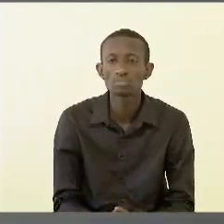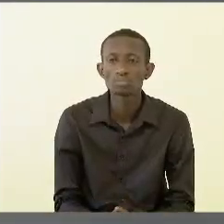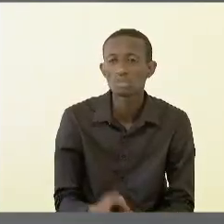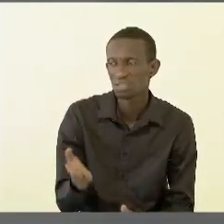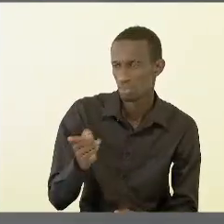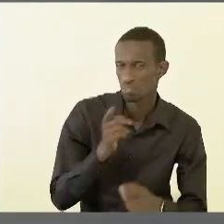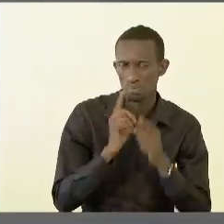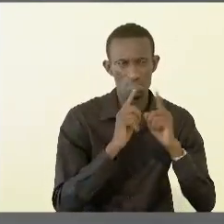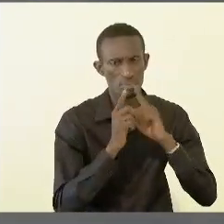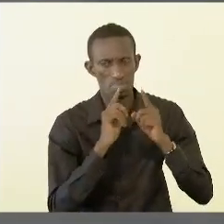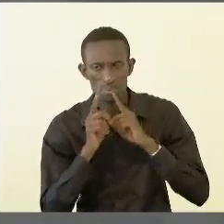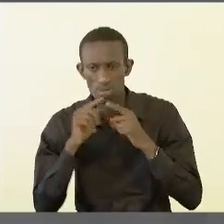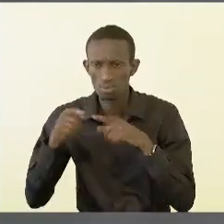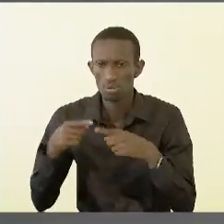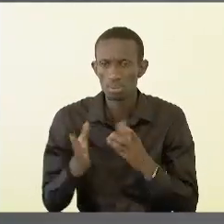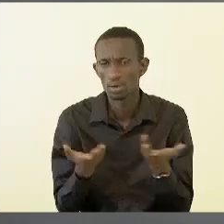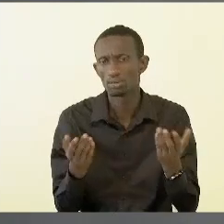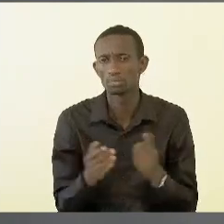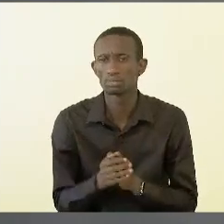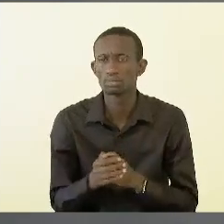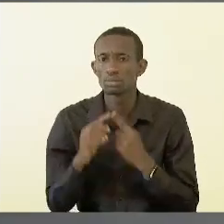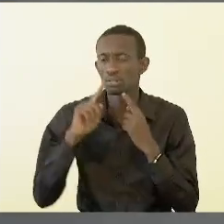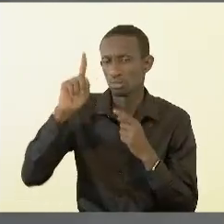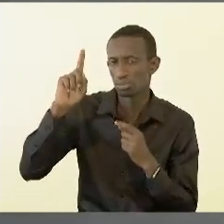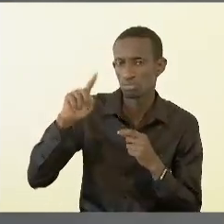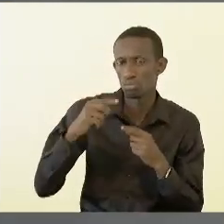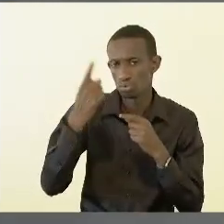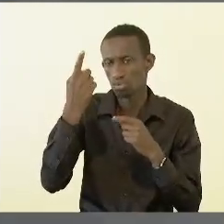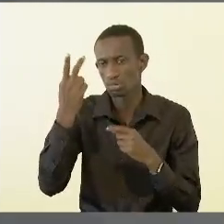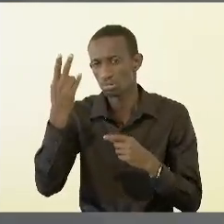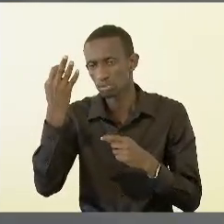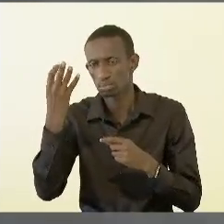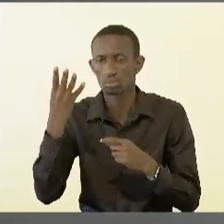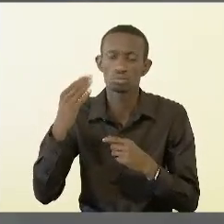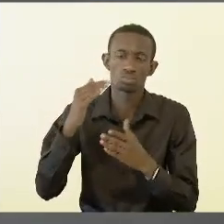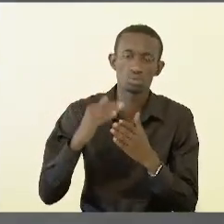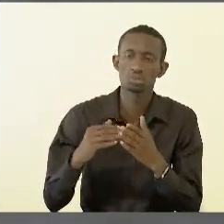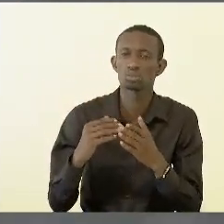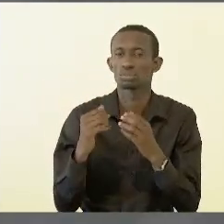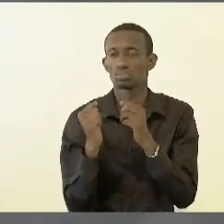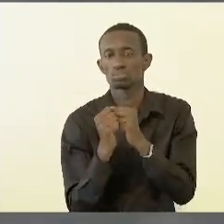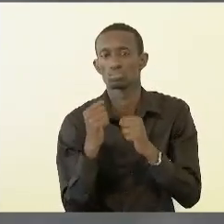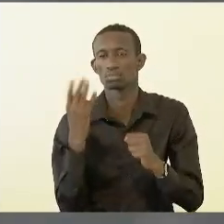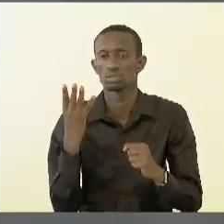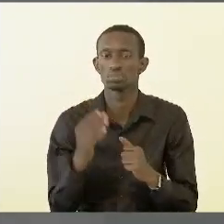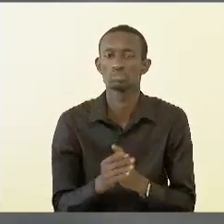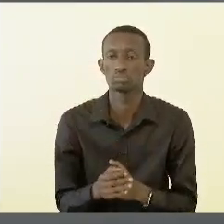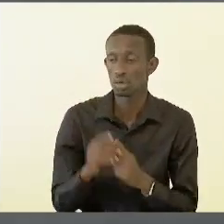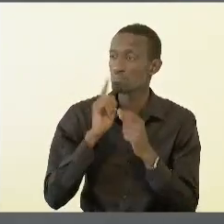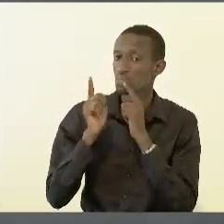different colors. So ranging, you see there is 1, 2, 3, up to 14. So these